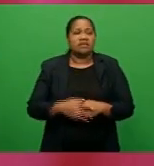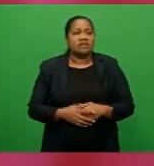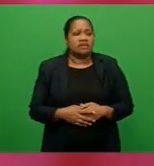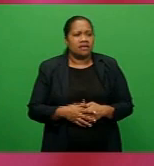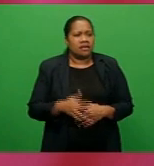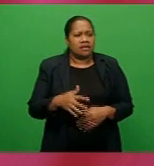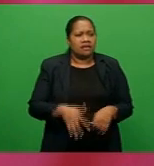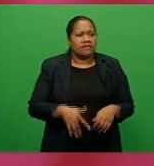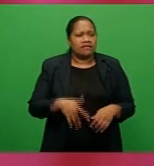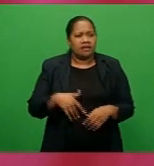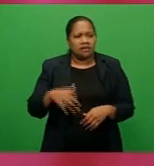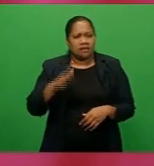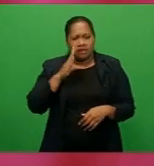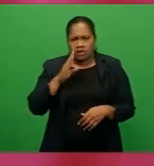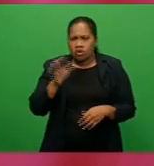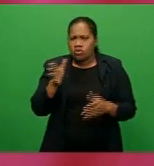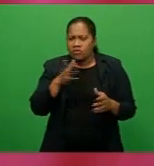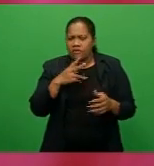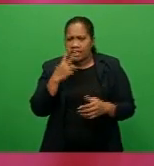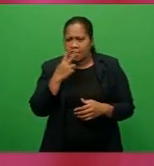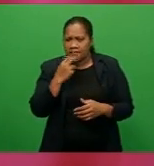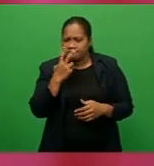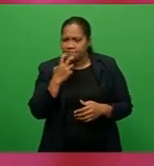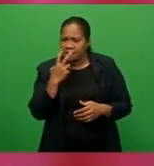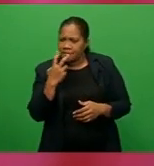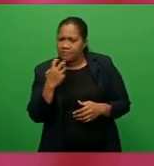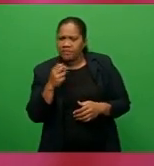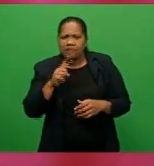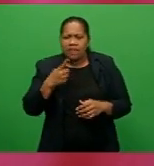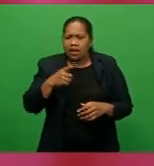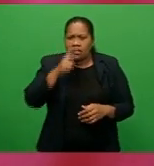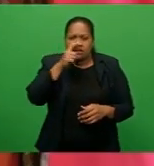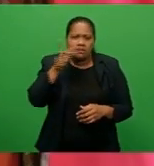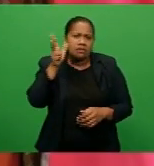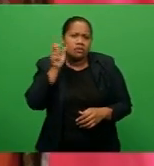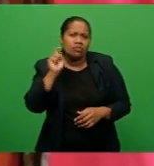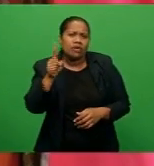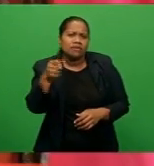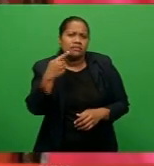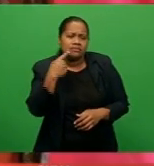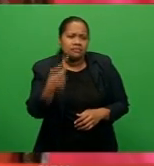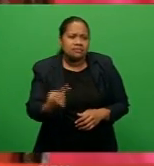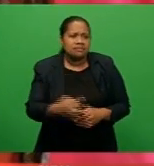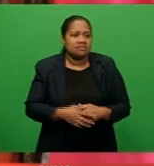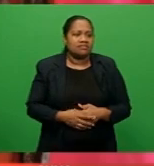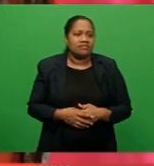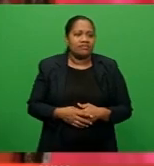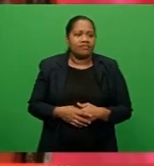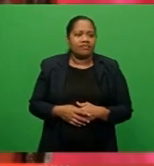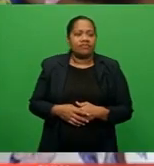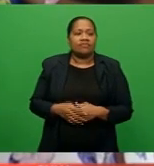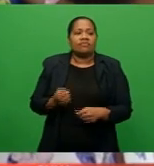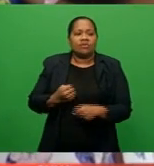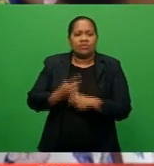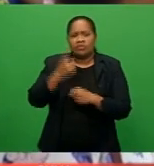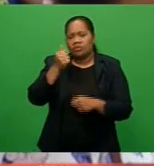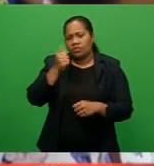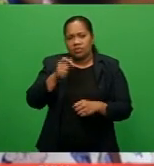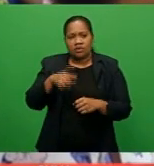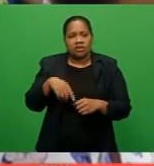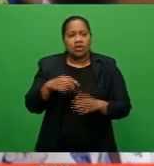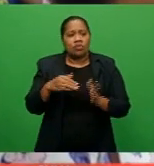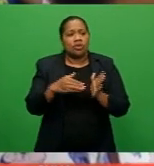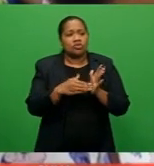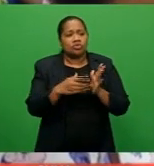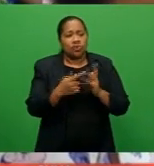I saw him moving his lips, but I could not hear what he was saying. Diagnosed with cancer in 2017, Olive Zoe says